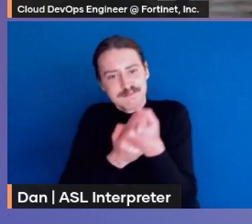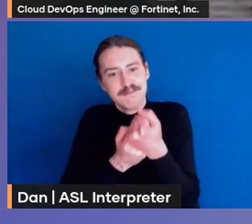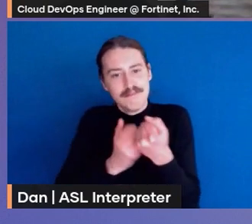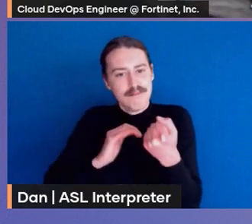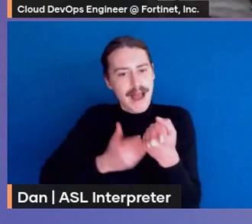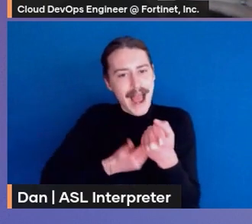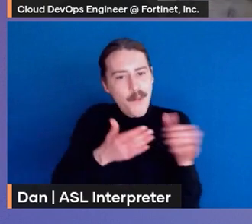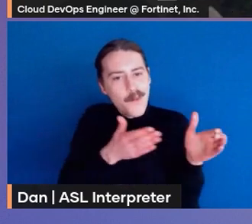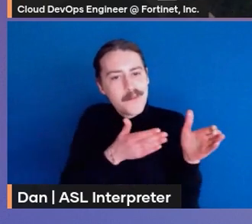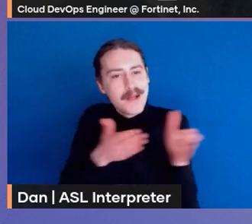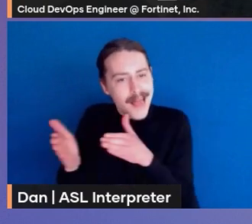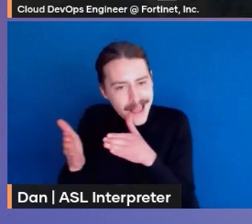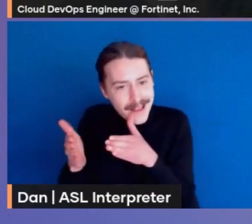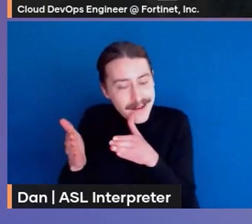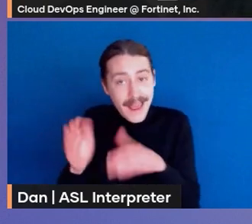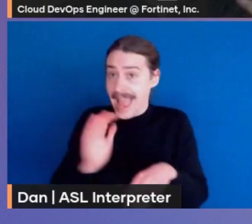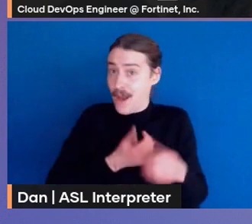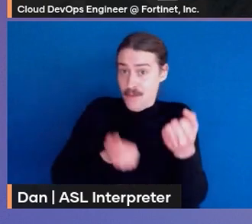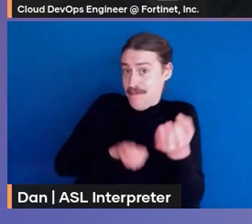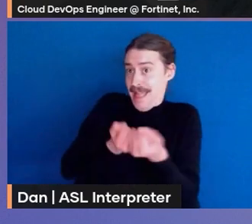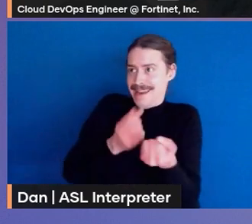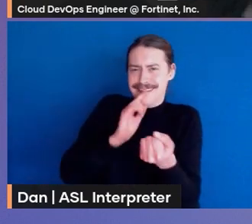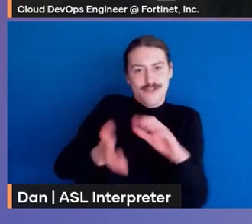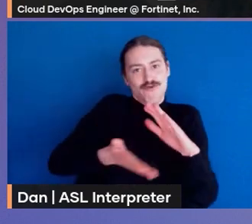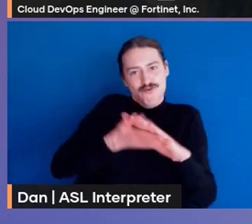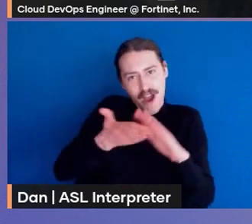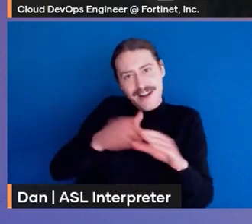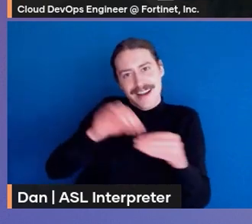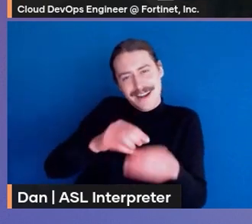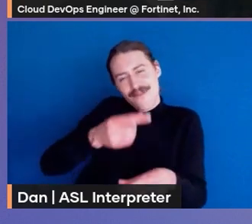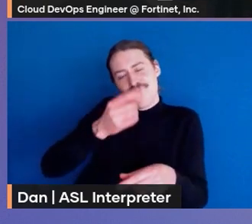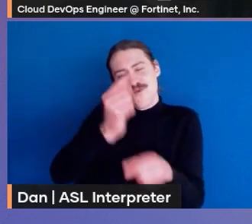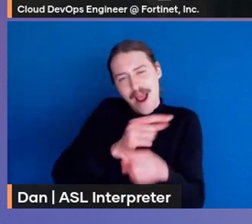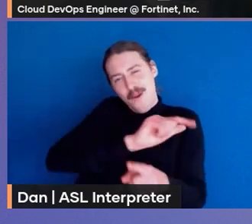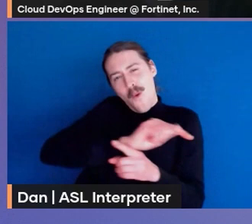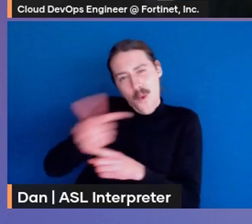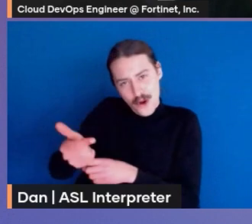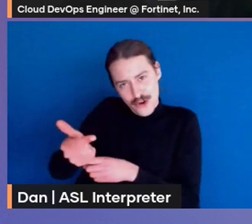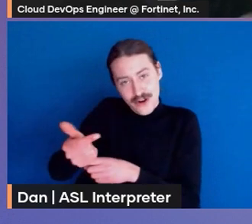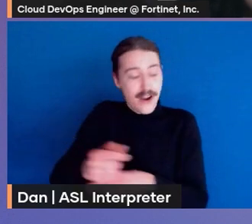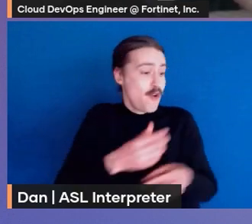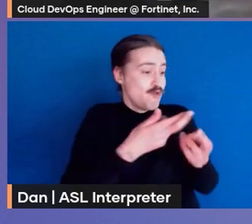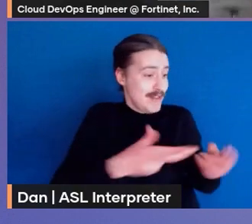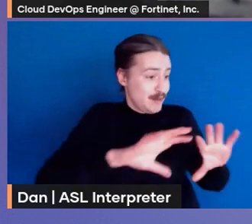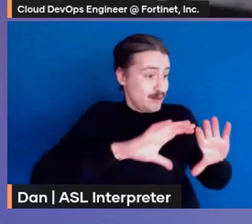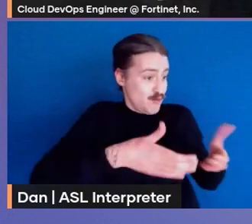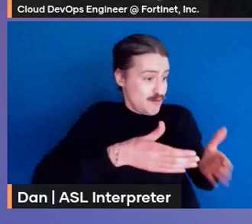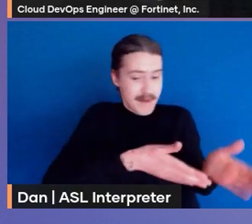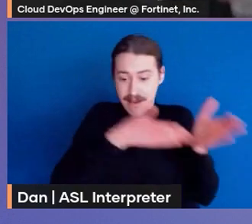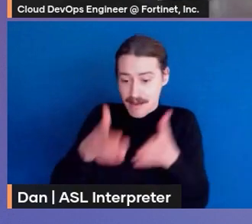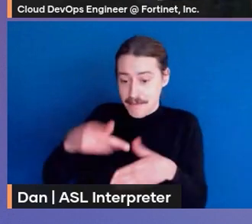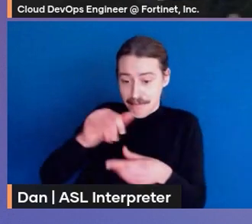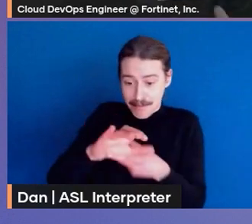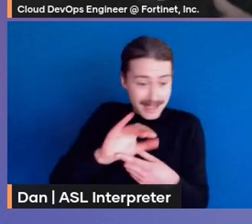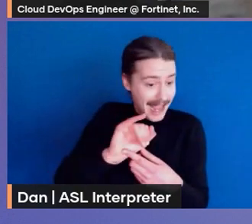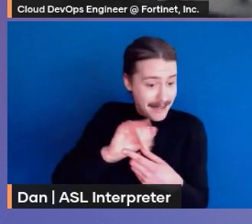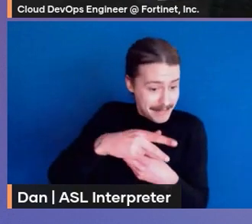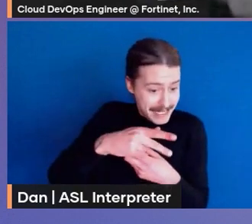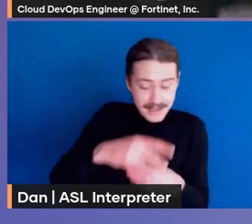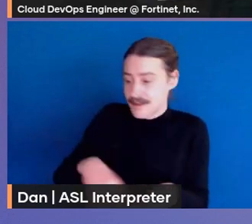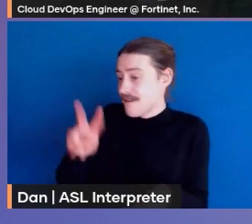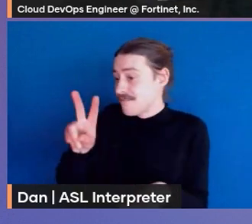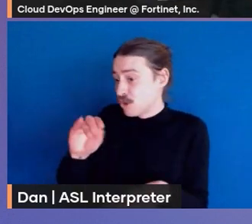to run in an order that makes sense. Resource group, public IPs, virtual